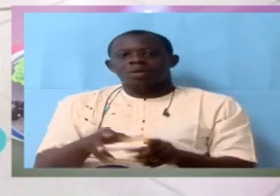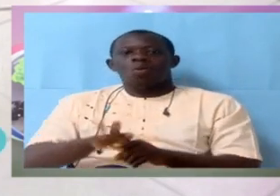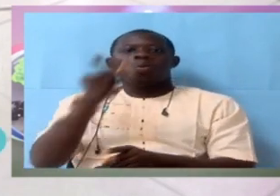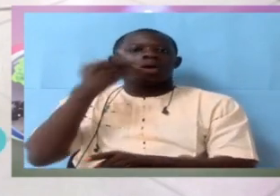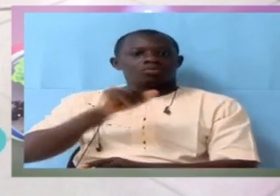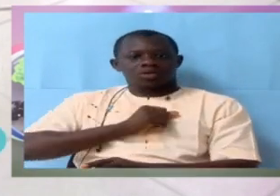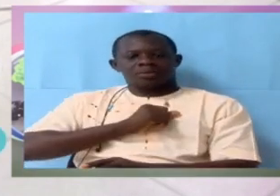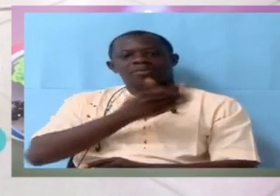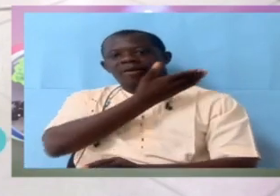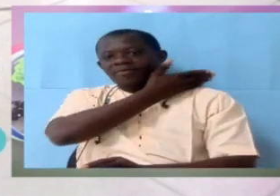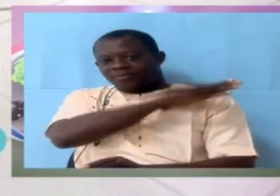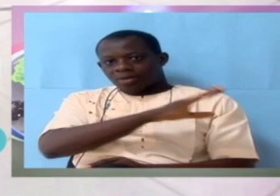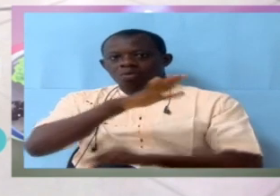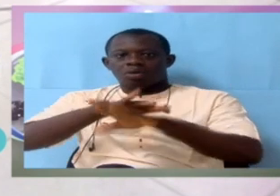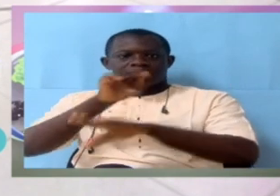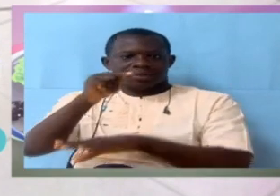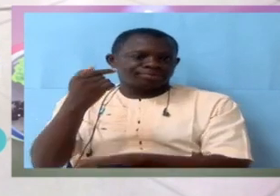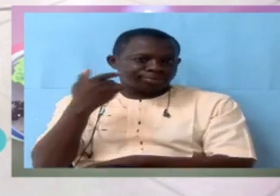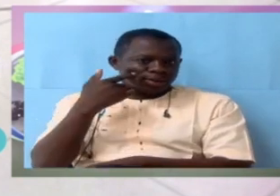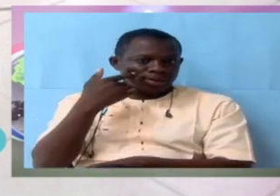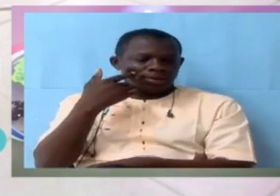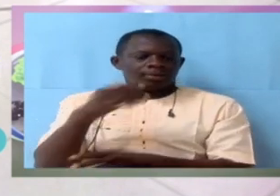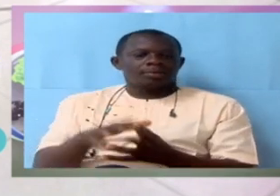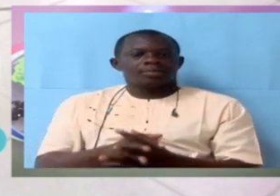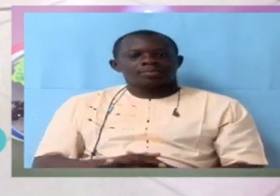When we were being released,